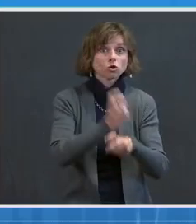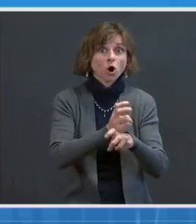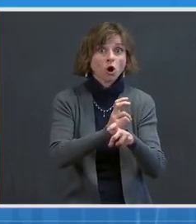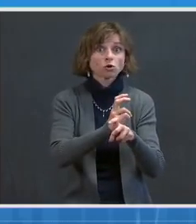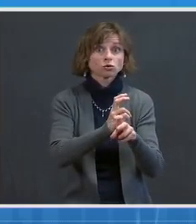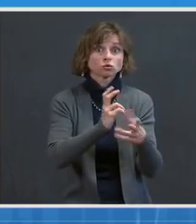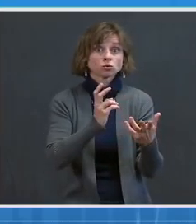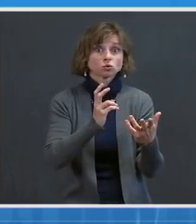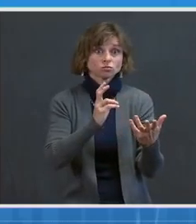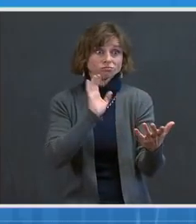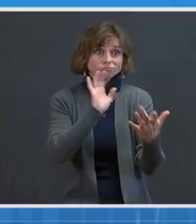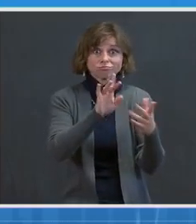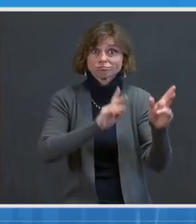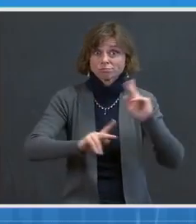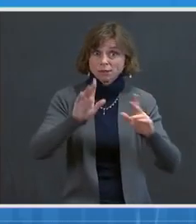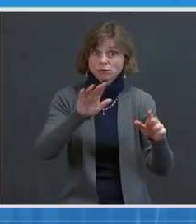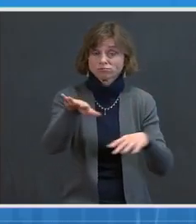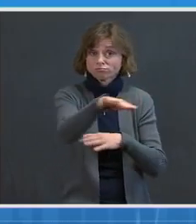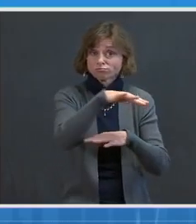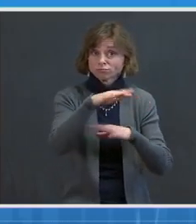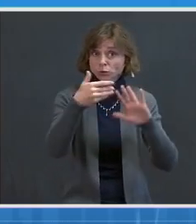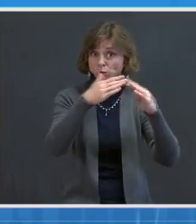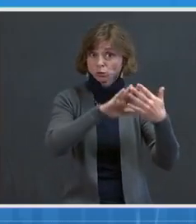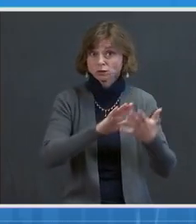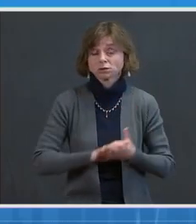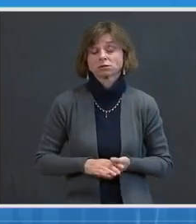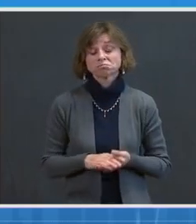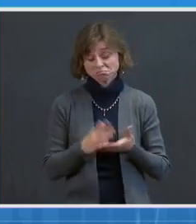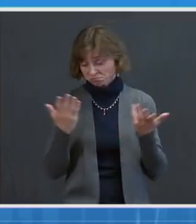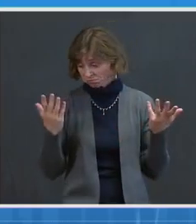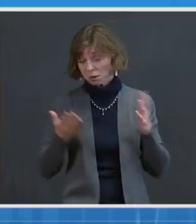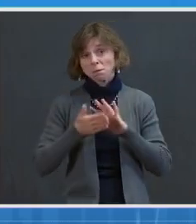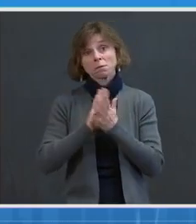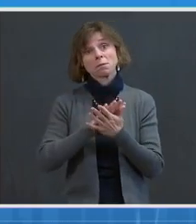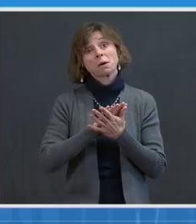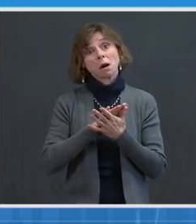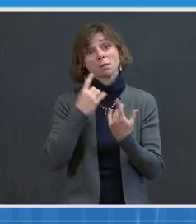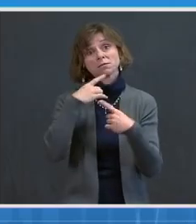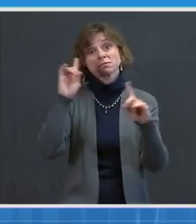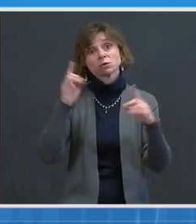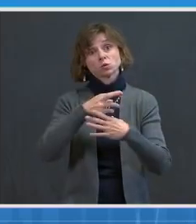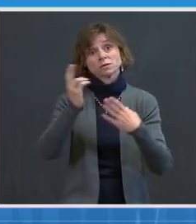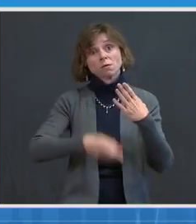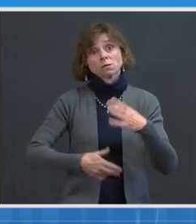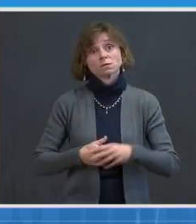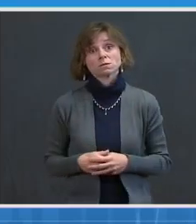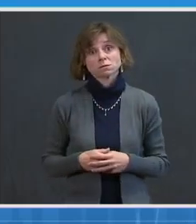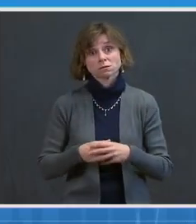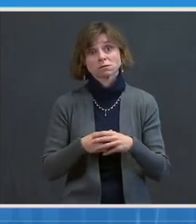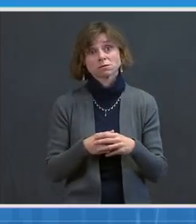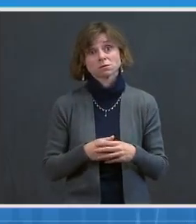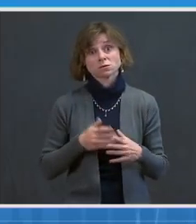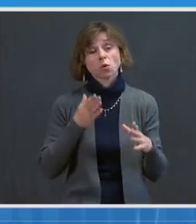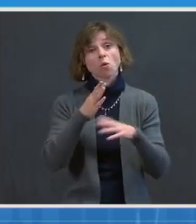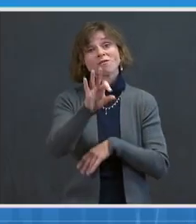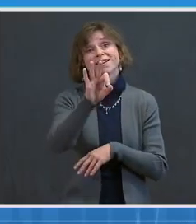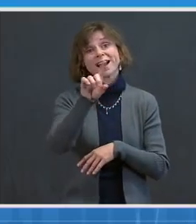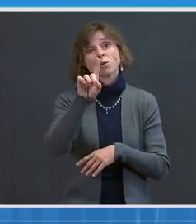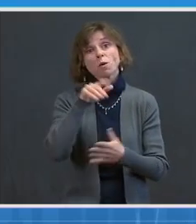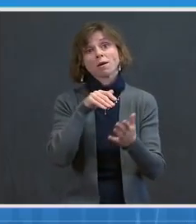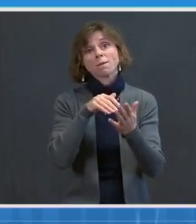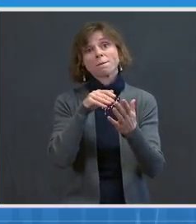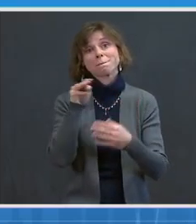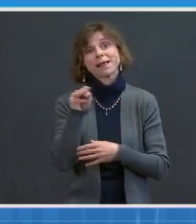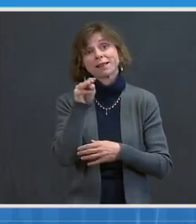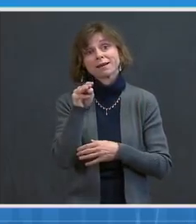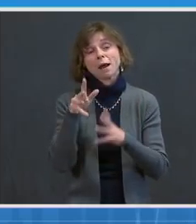American people, most importantly. More than 91 million Americans have received a shot. At